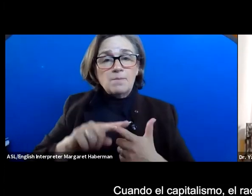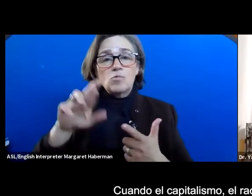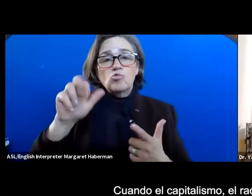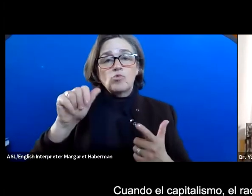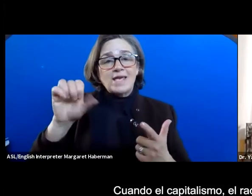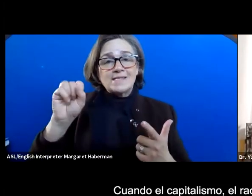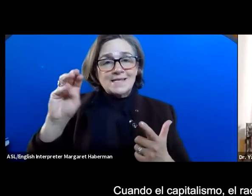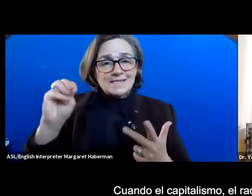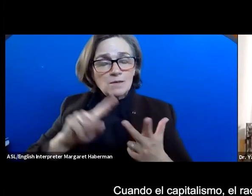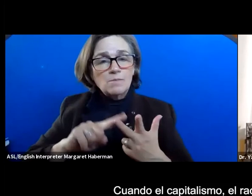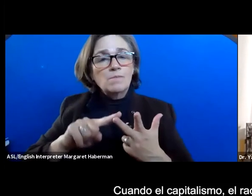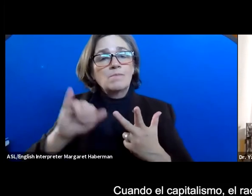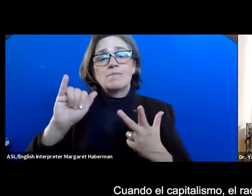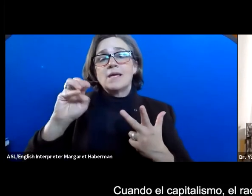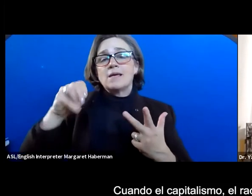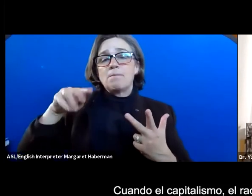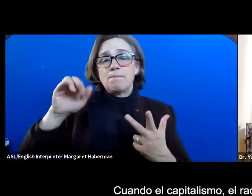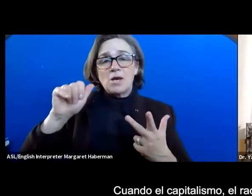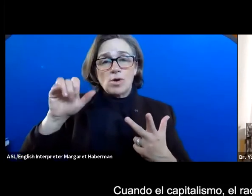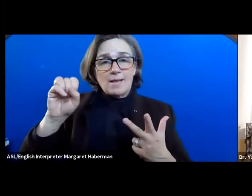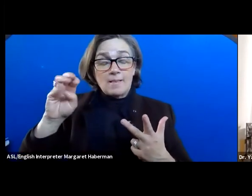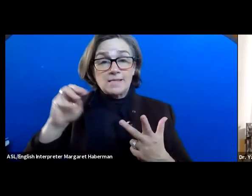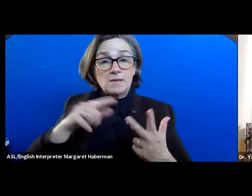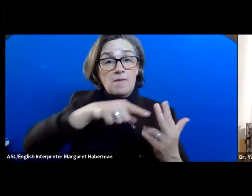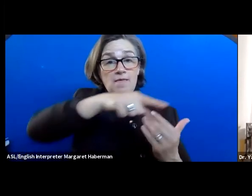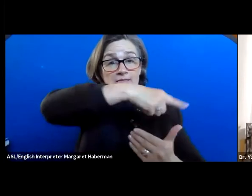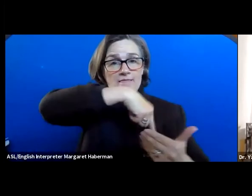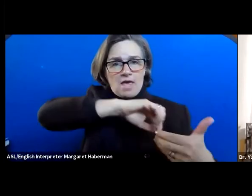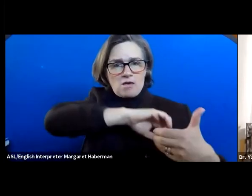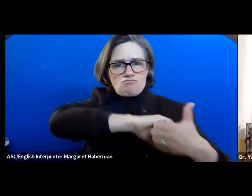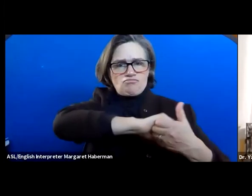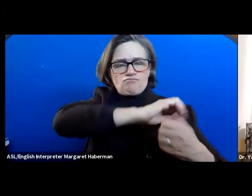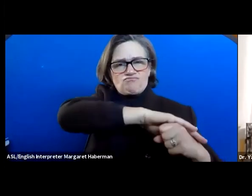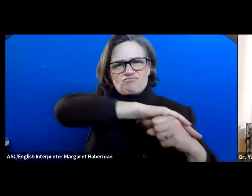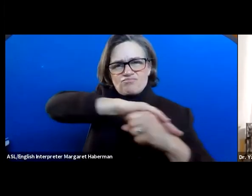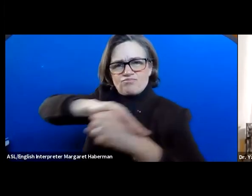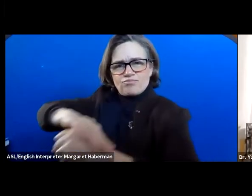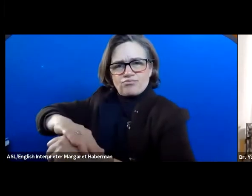and imperialism all put their hands together to do what they are doing